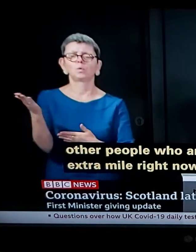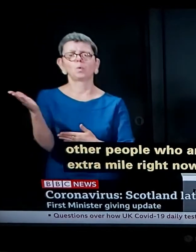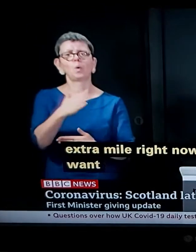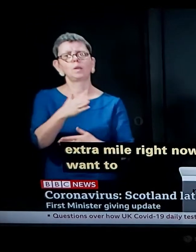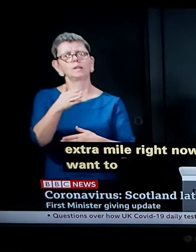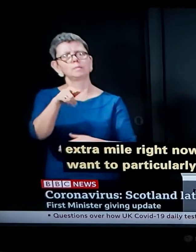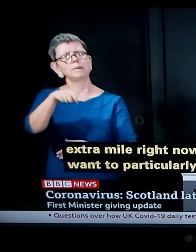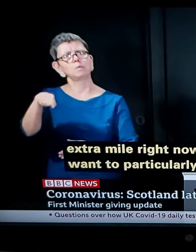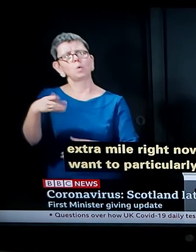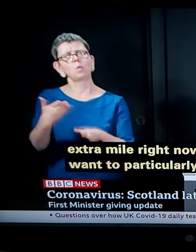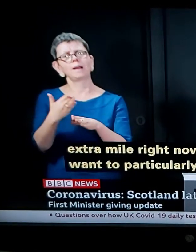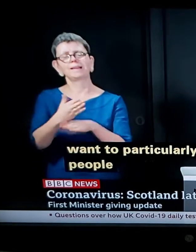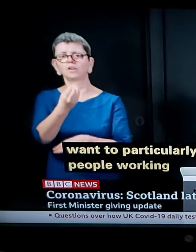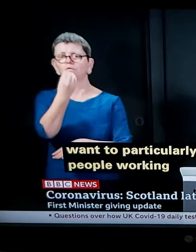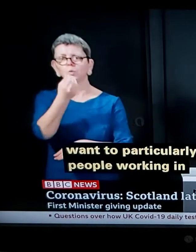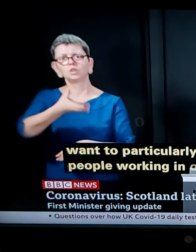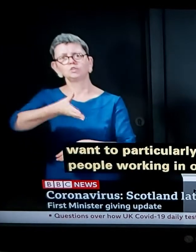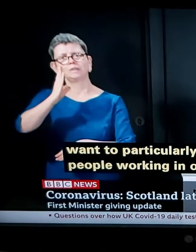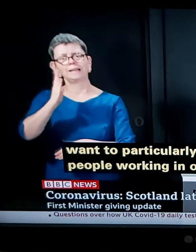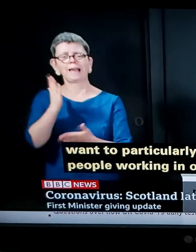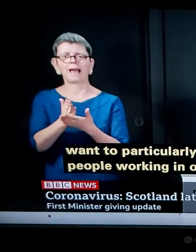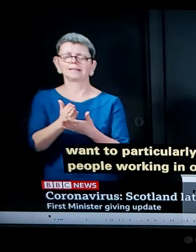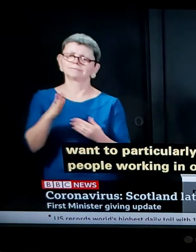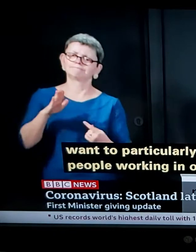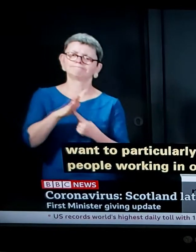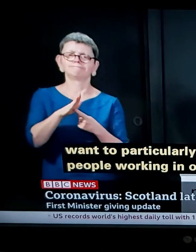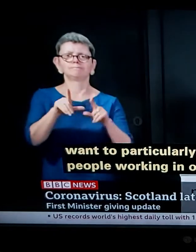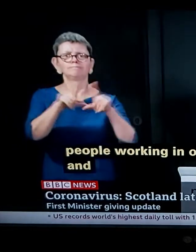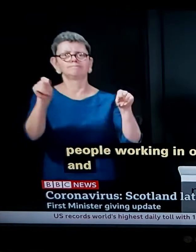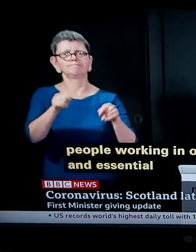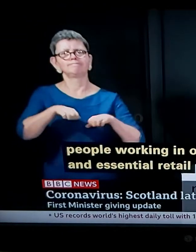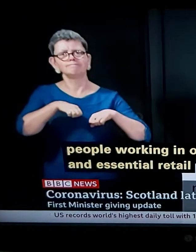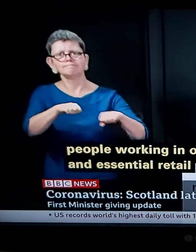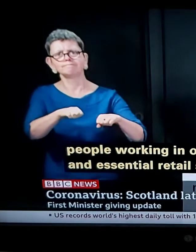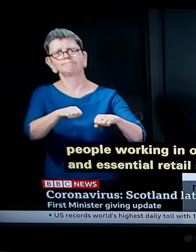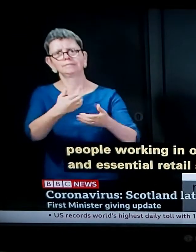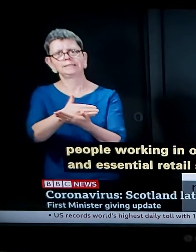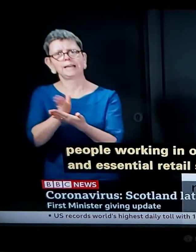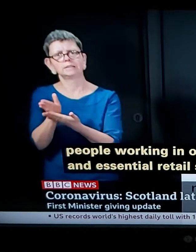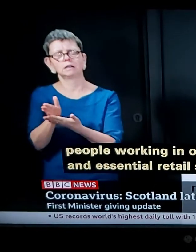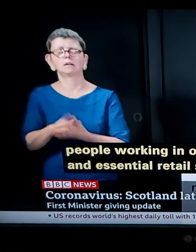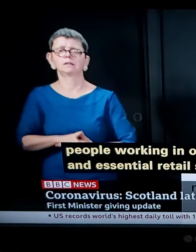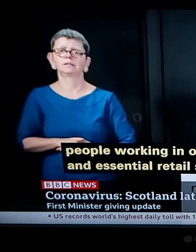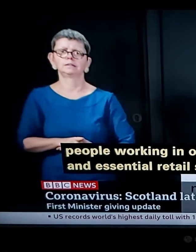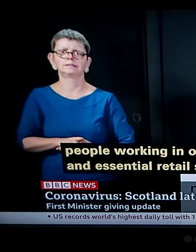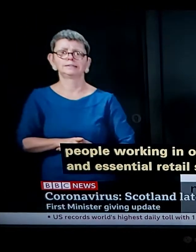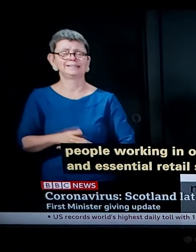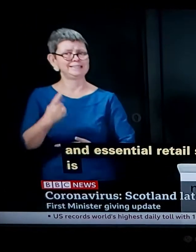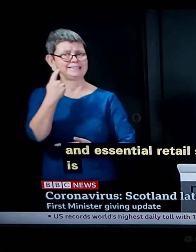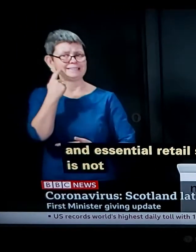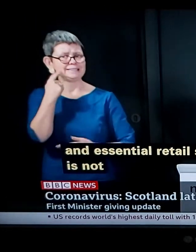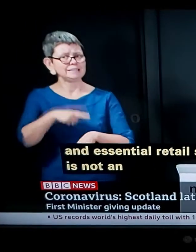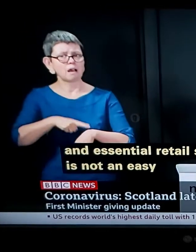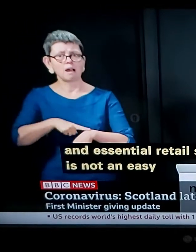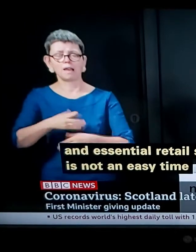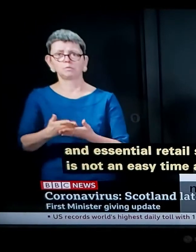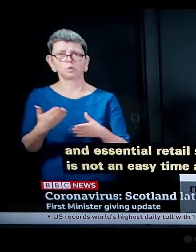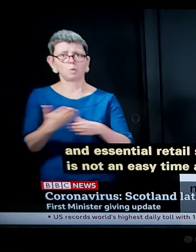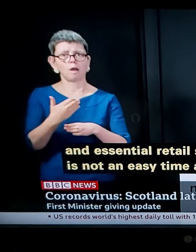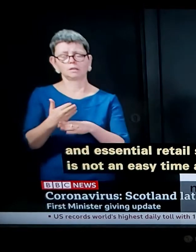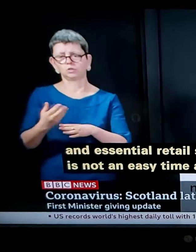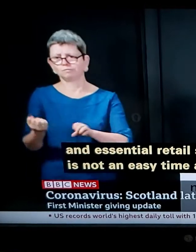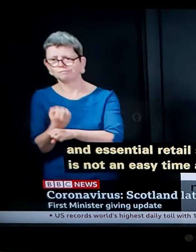and drink and essential retail sectors. This is not an easy time at all to work in agriculture or food